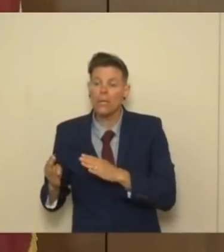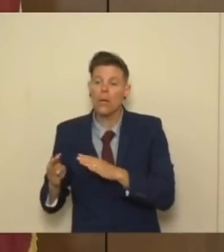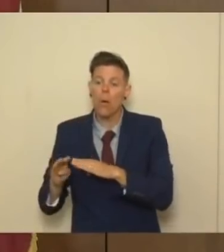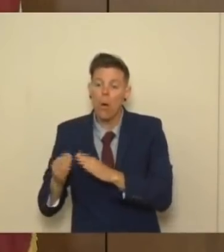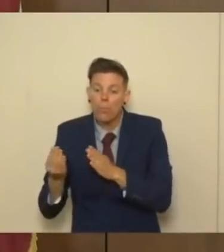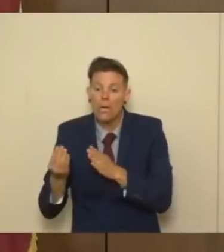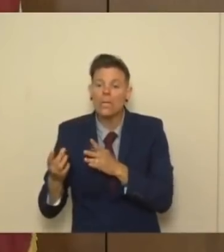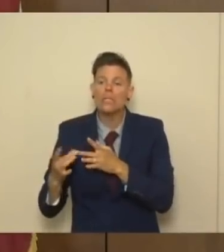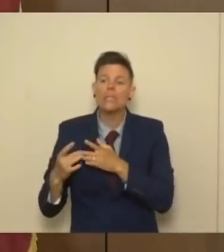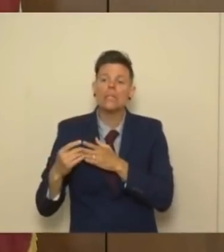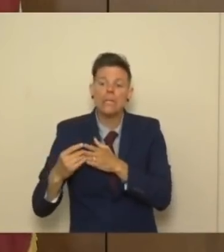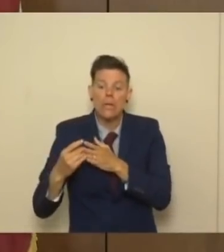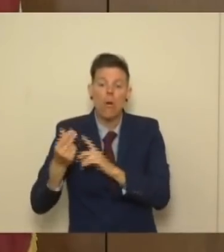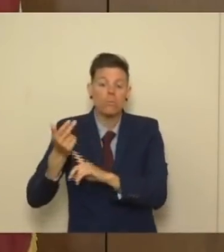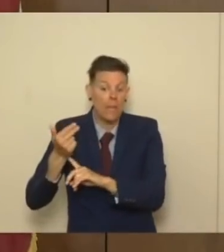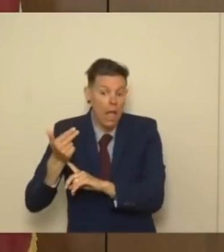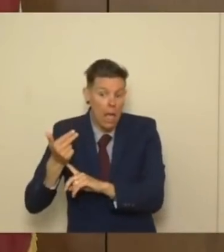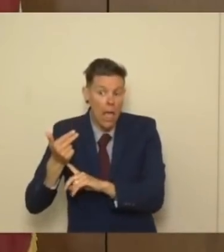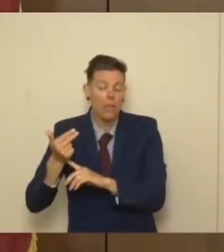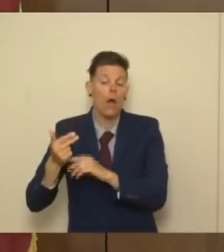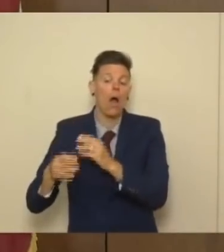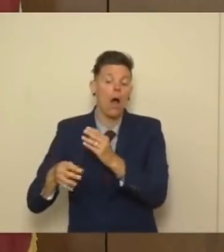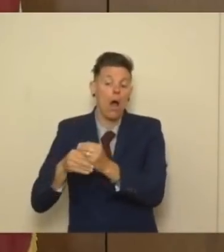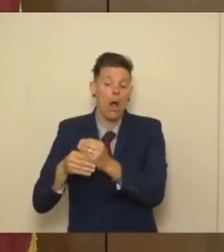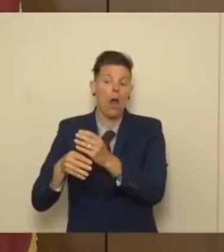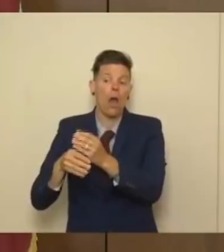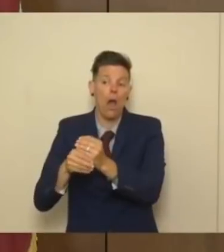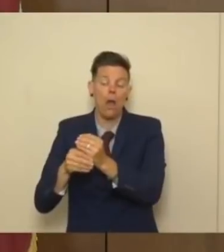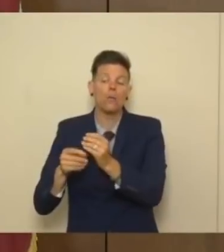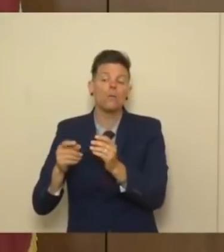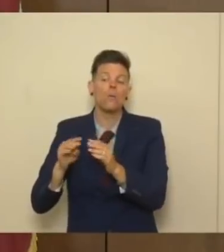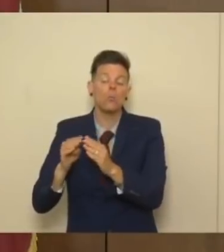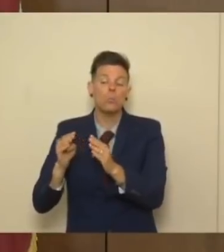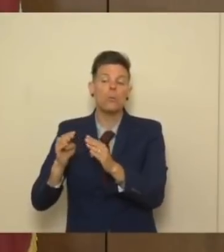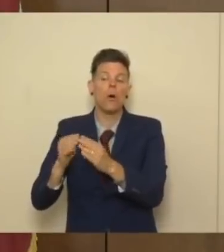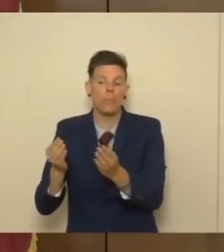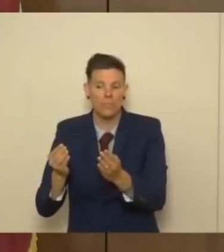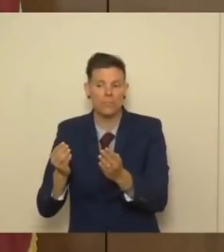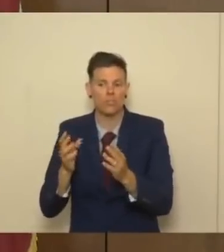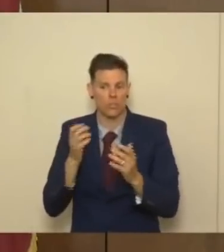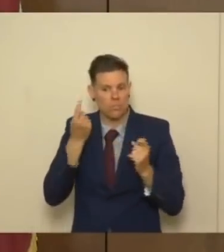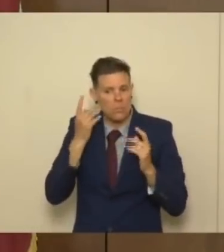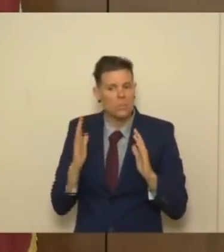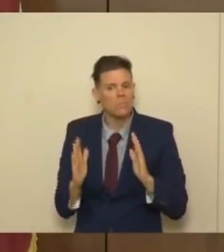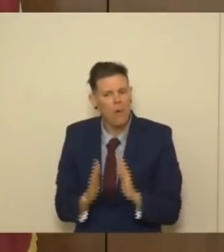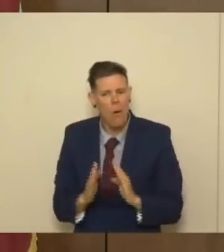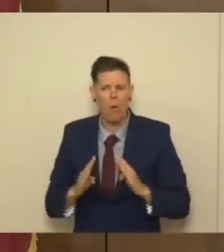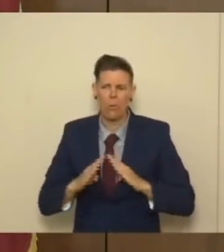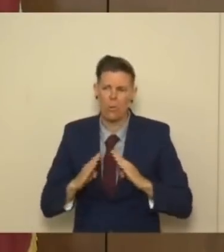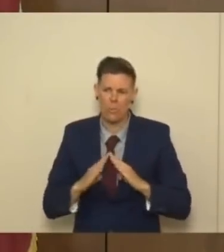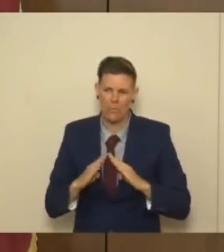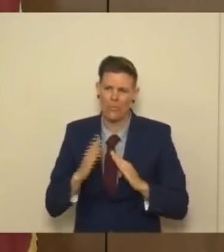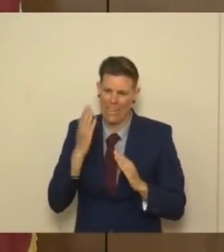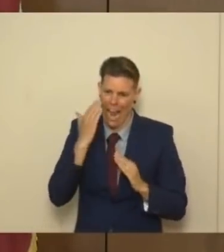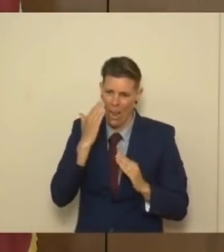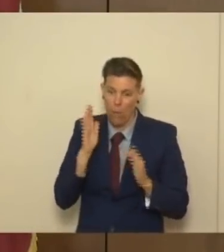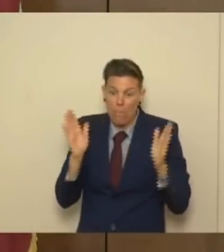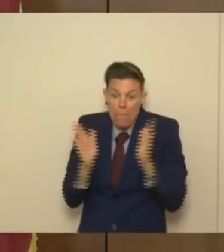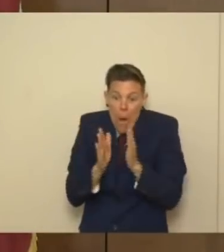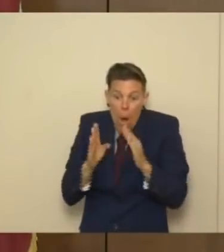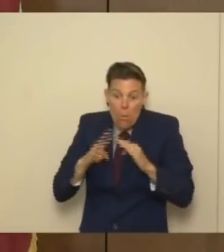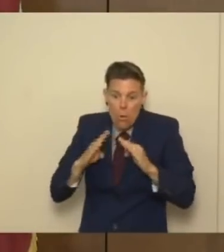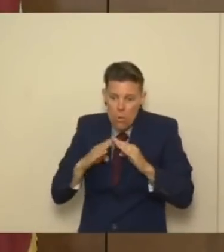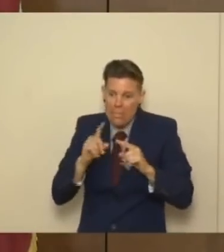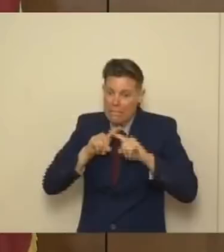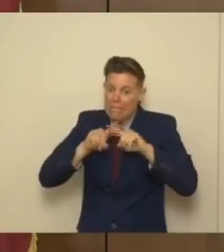hotels and are particularly in our small communities who depend on this kind of tourism. I will